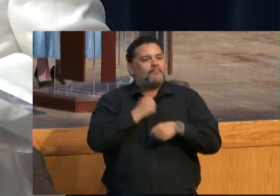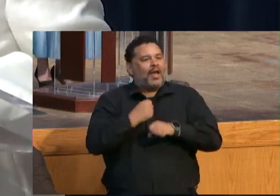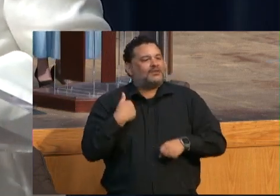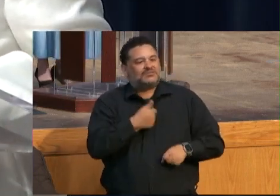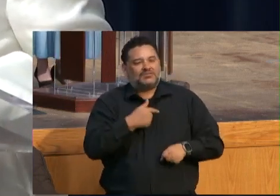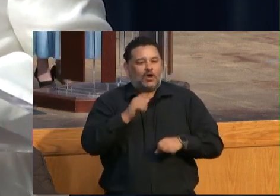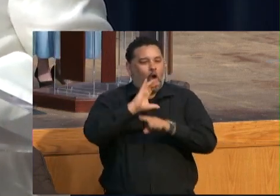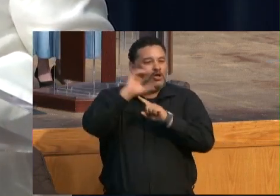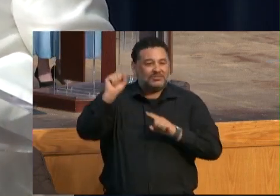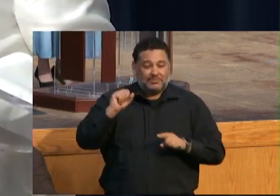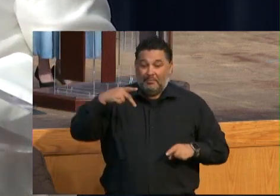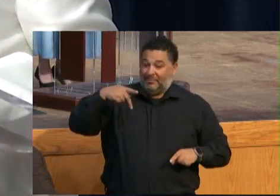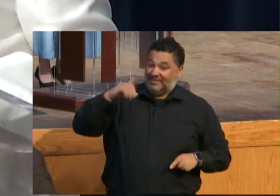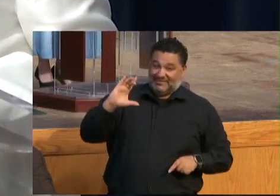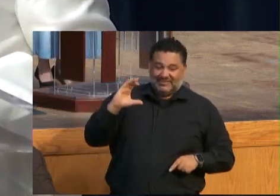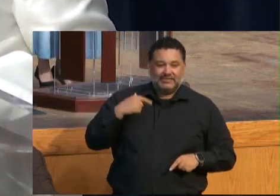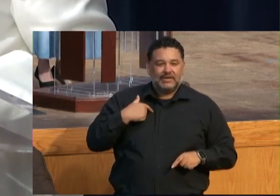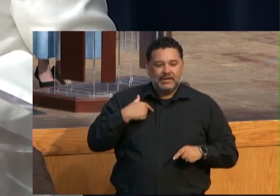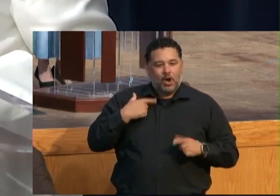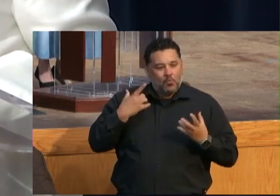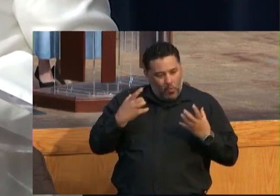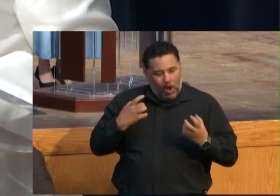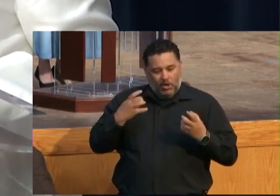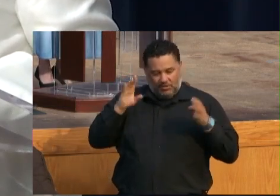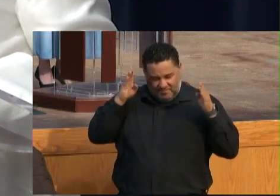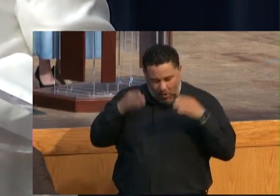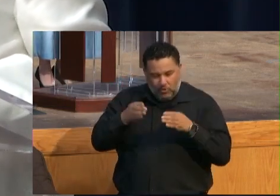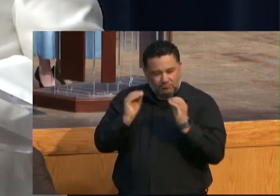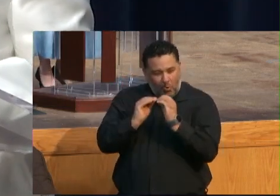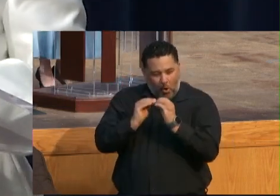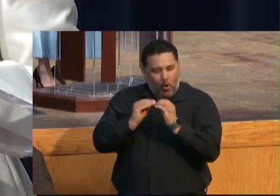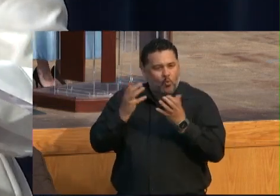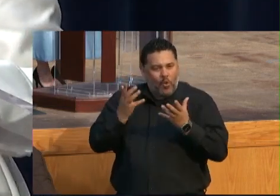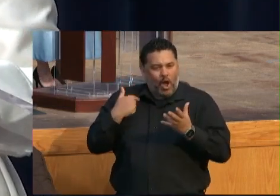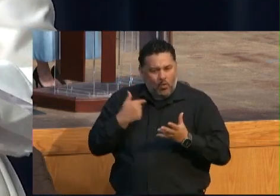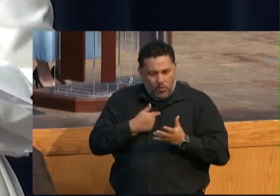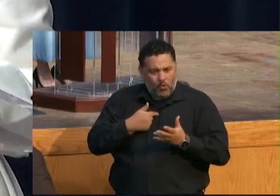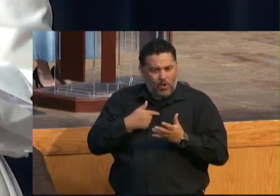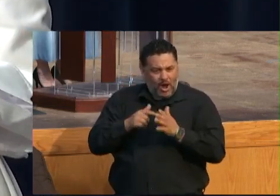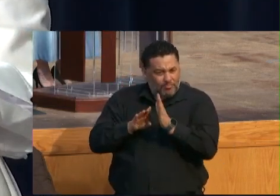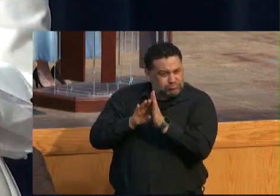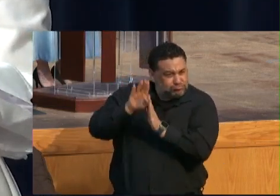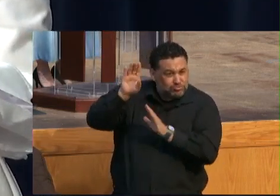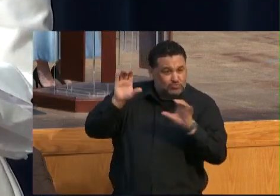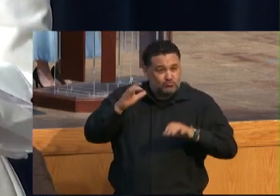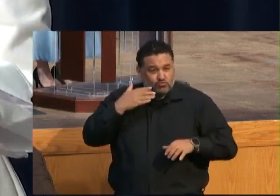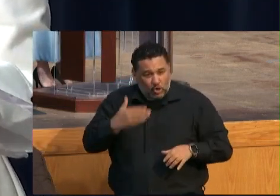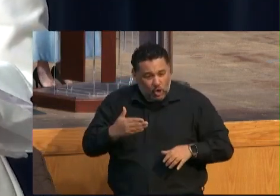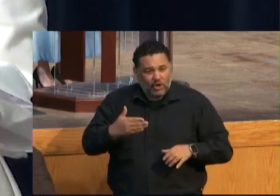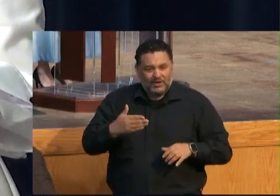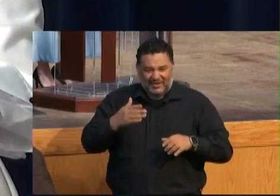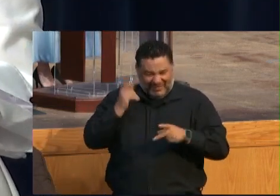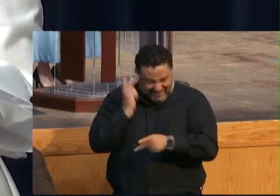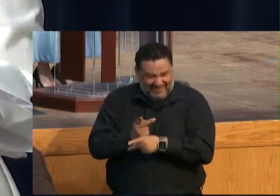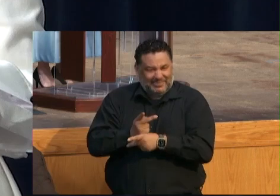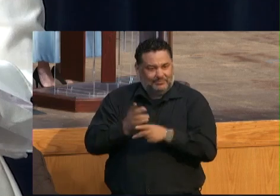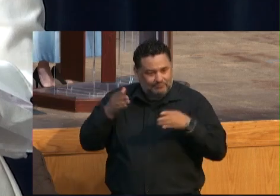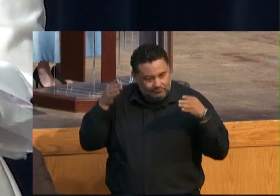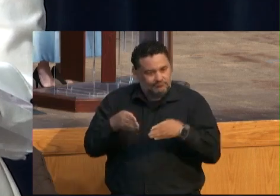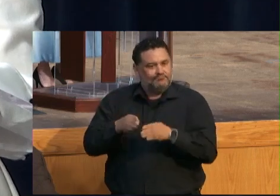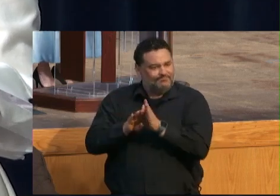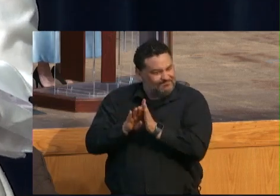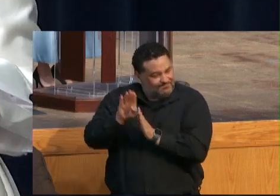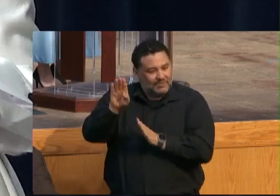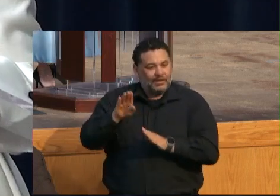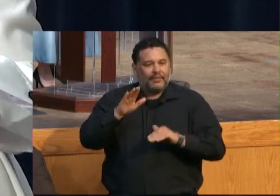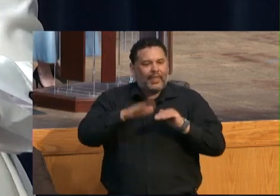so good at rather than changing where we want to grow. Because what makes us great is